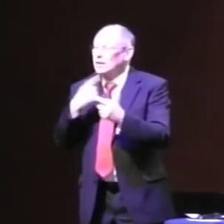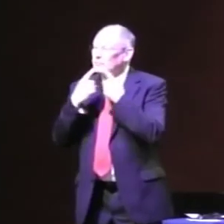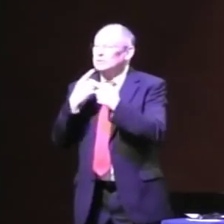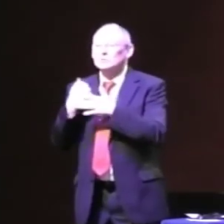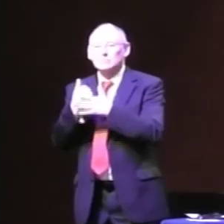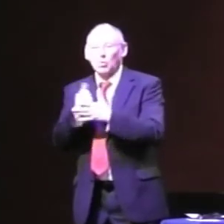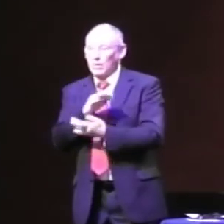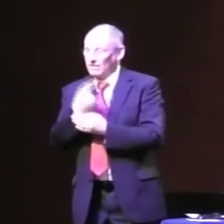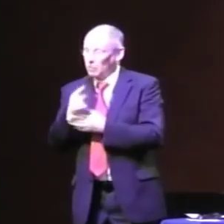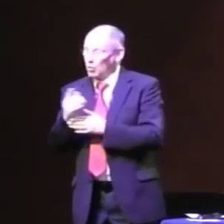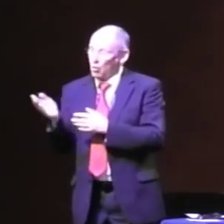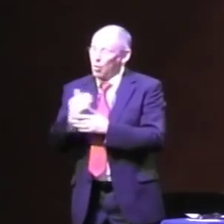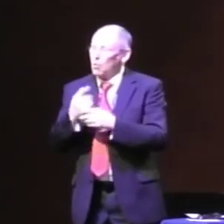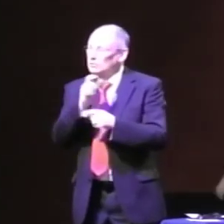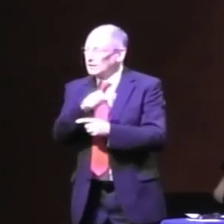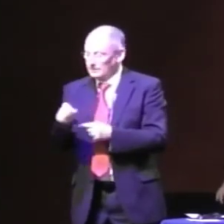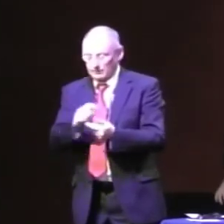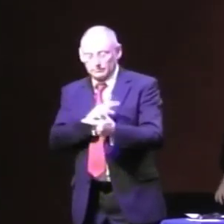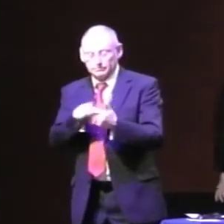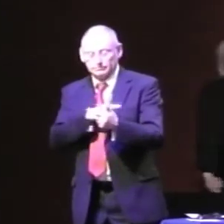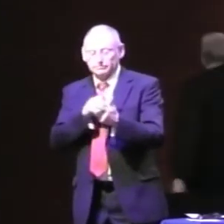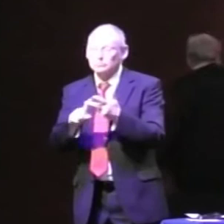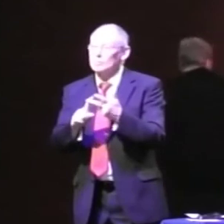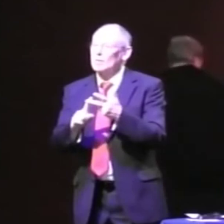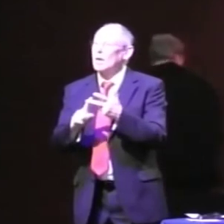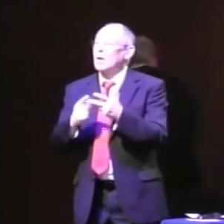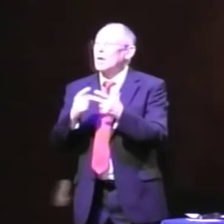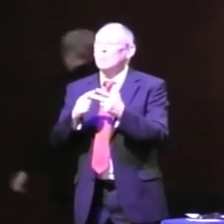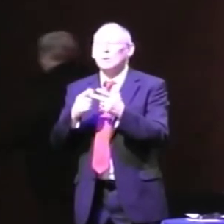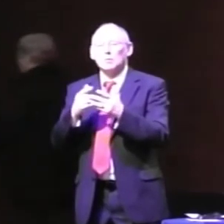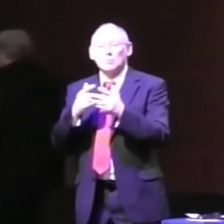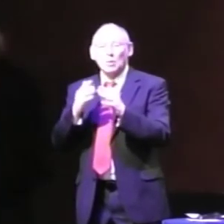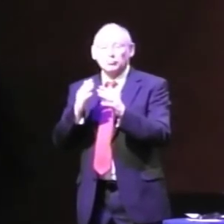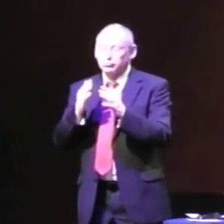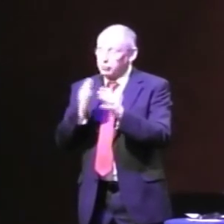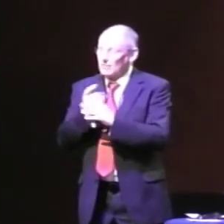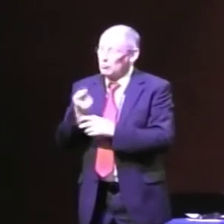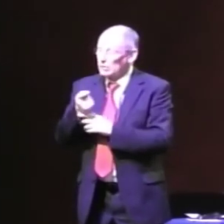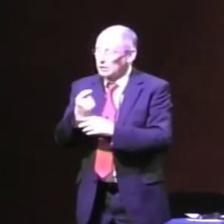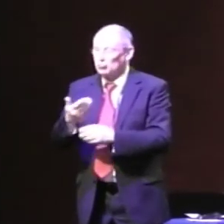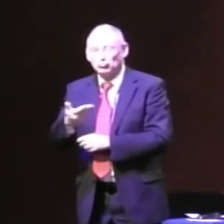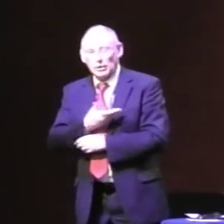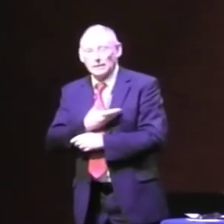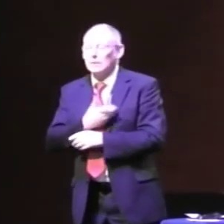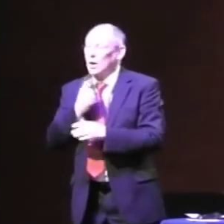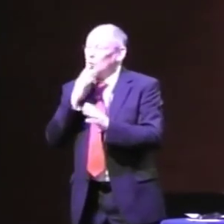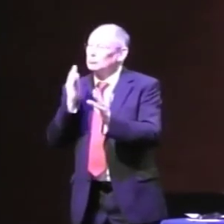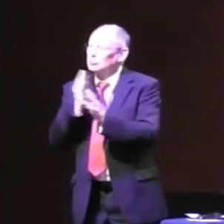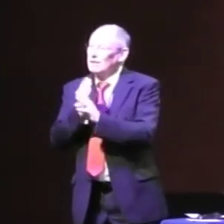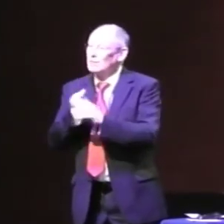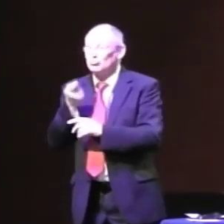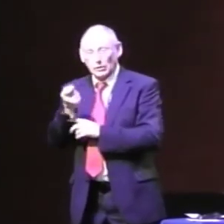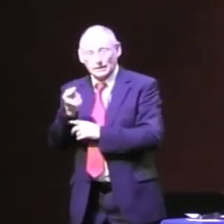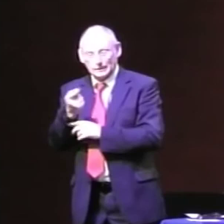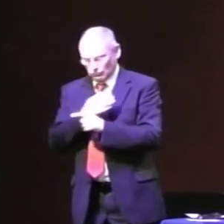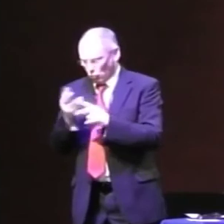all tenants. And three, making private renting right and affordable. Given that private renting has more than